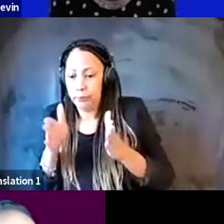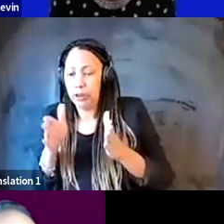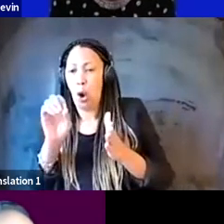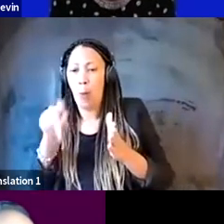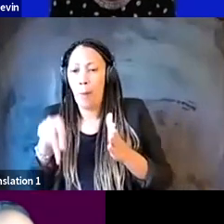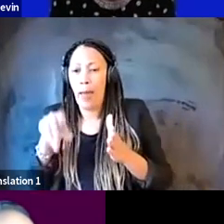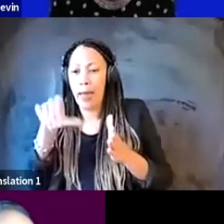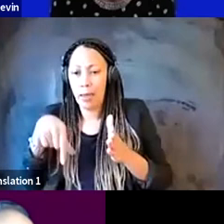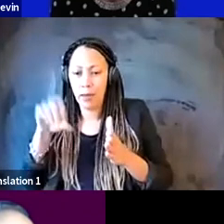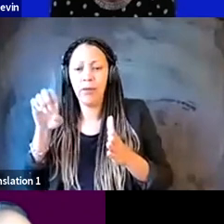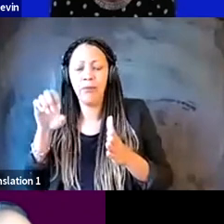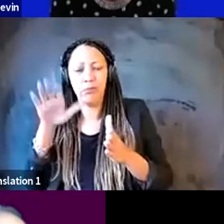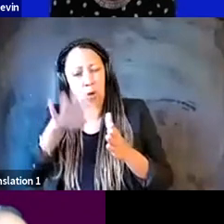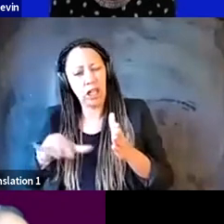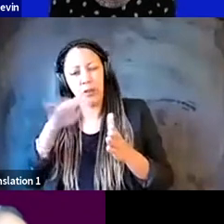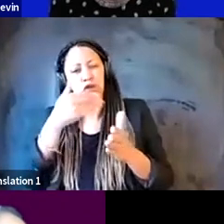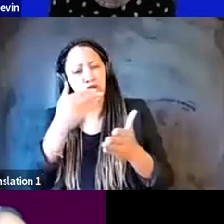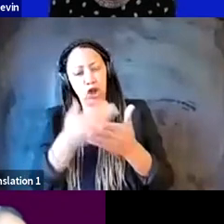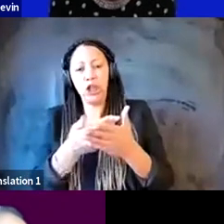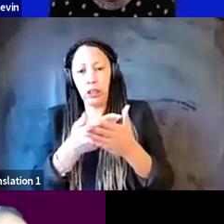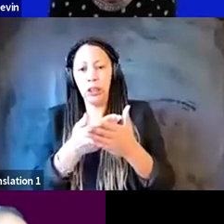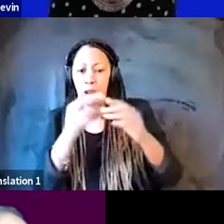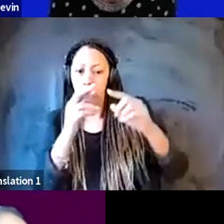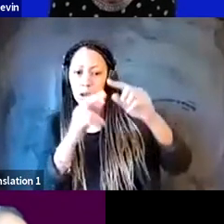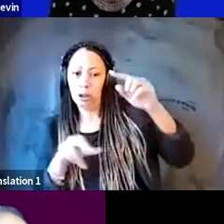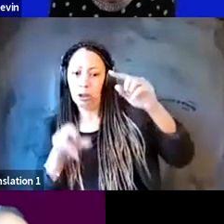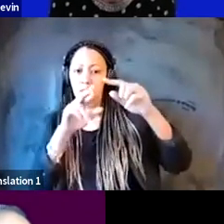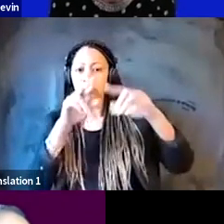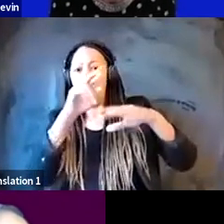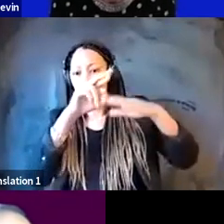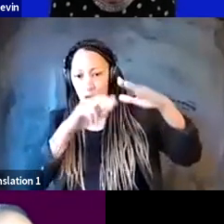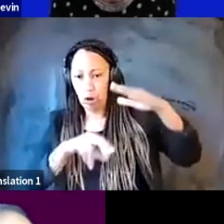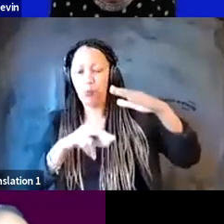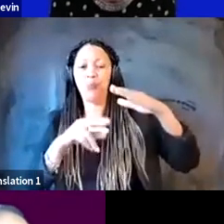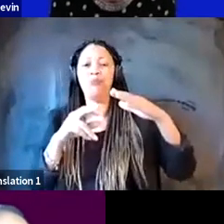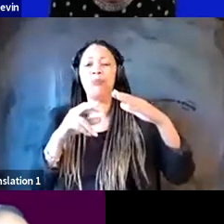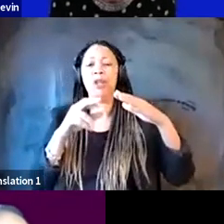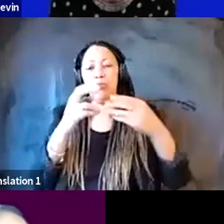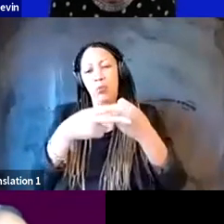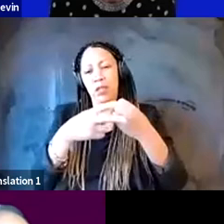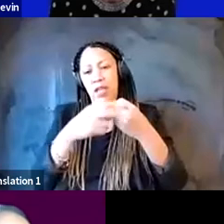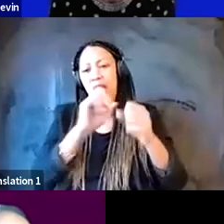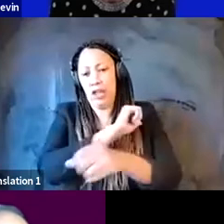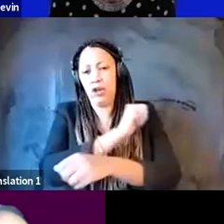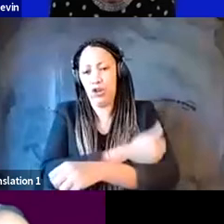good ratio, and that's going to save energy over the long haul. And we are also